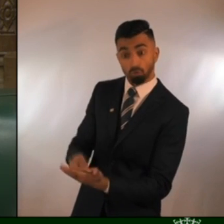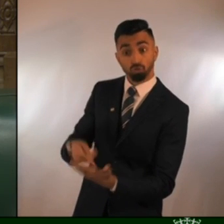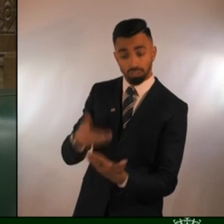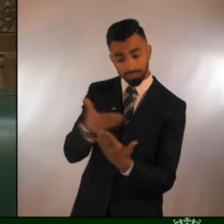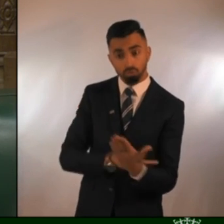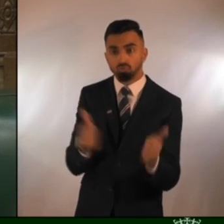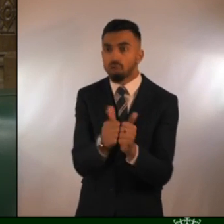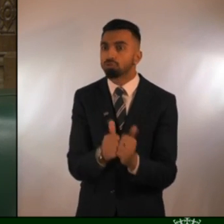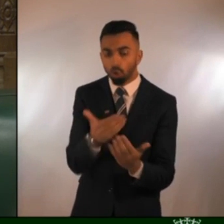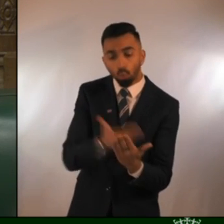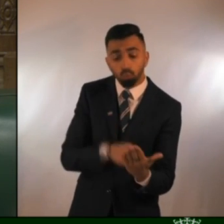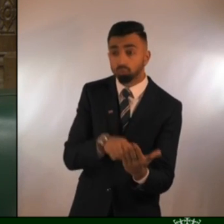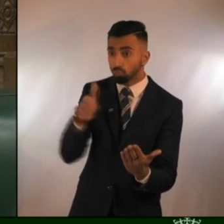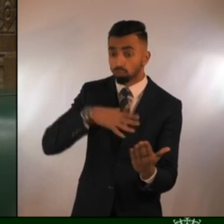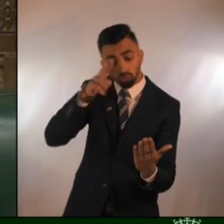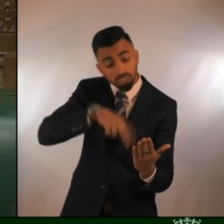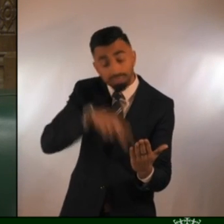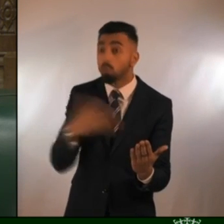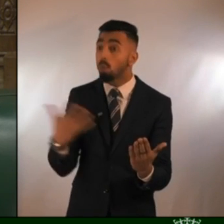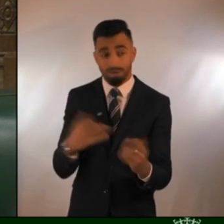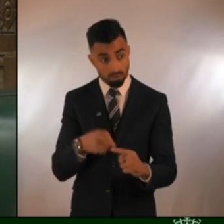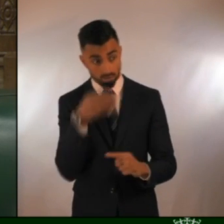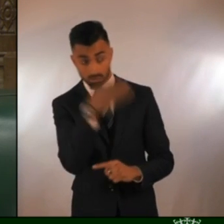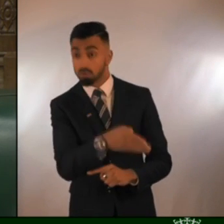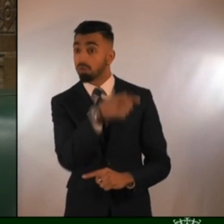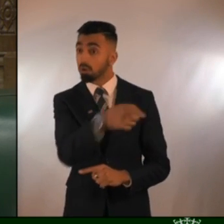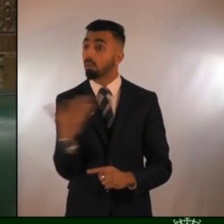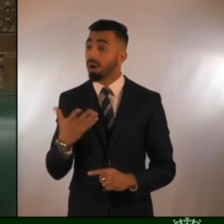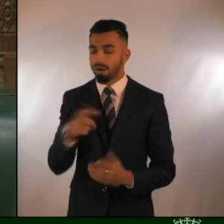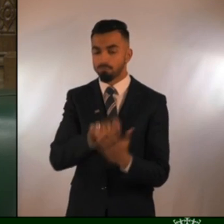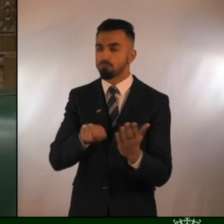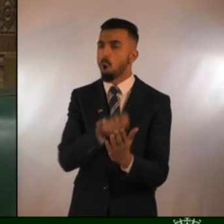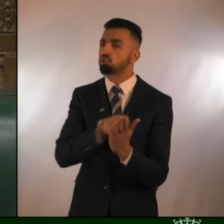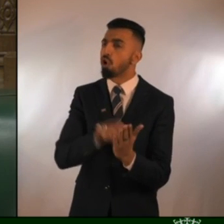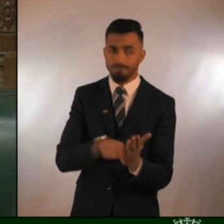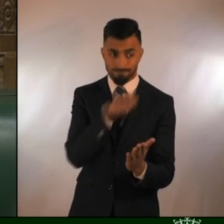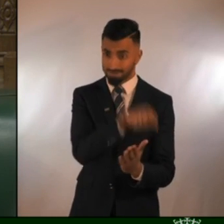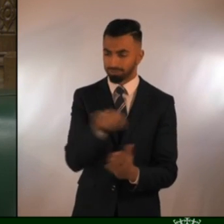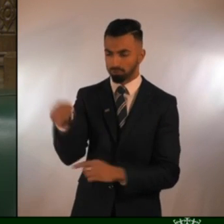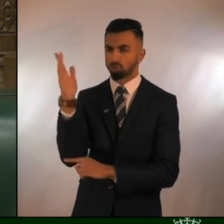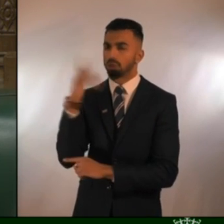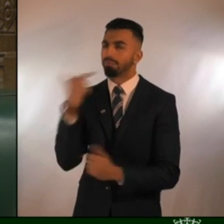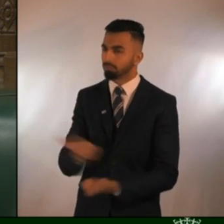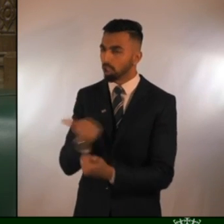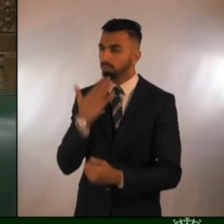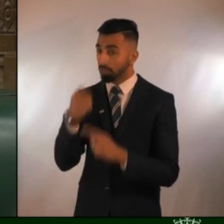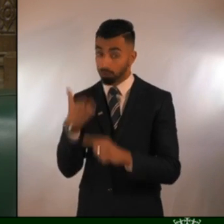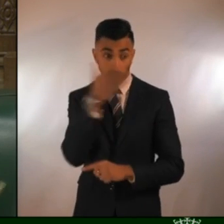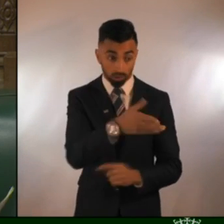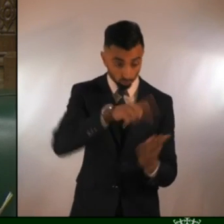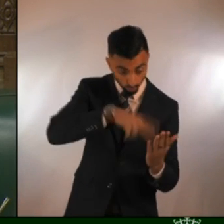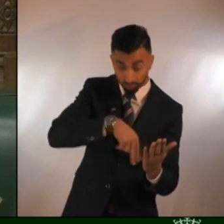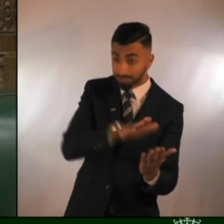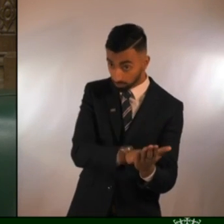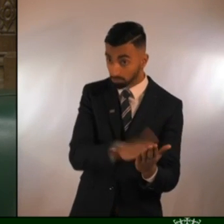available in the vote office at the end of the Chancellor's statement. I also remind honourable members, that's